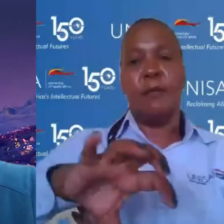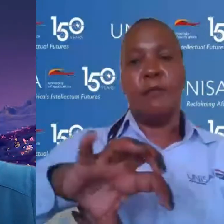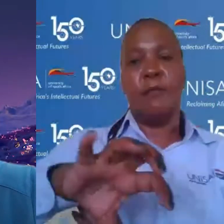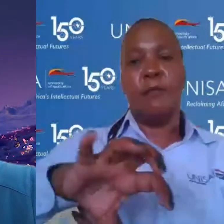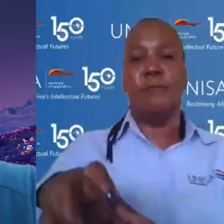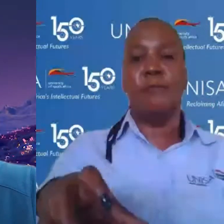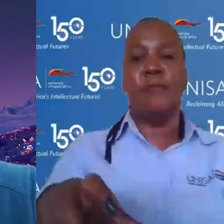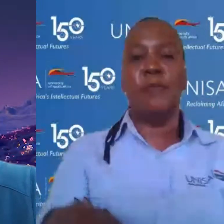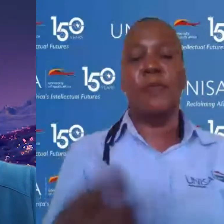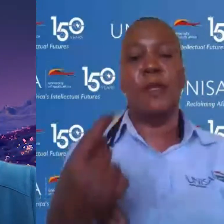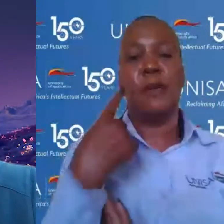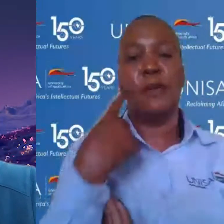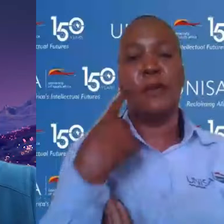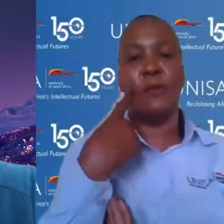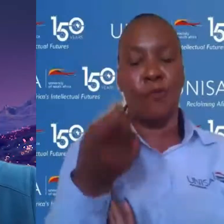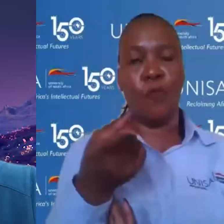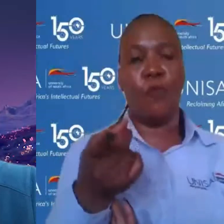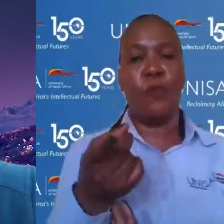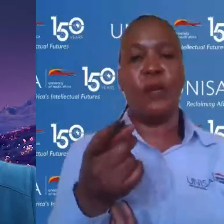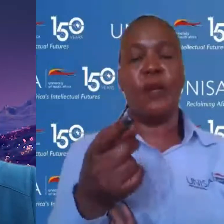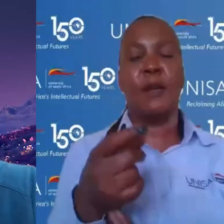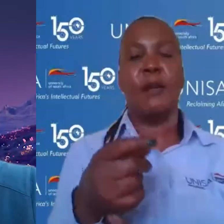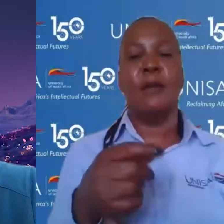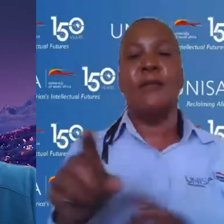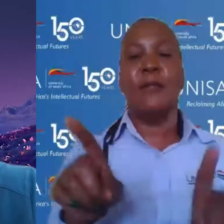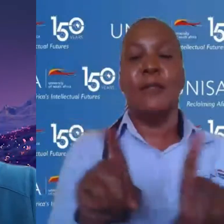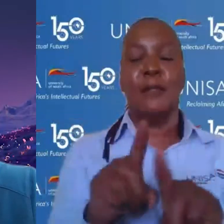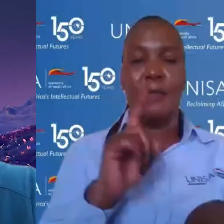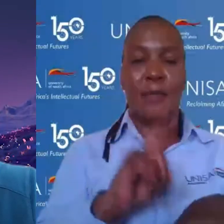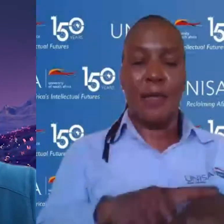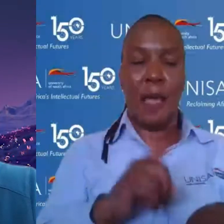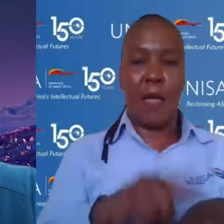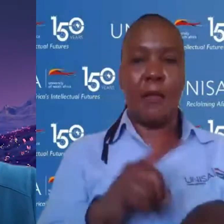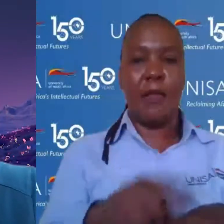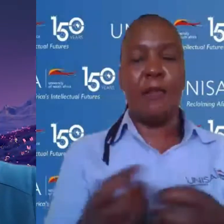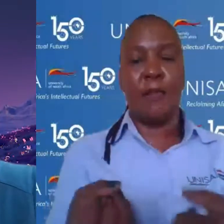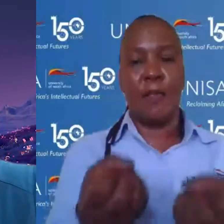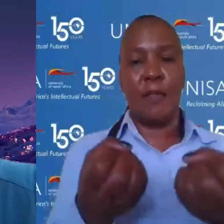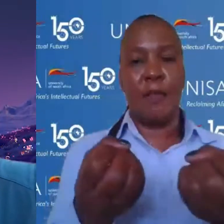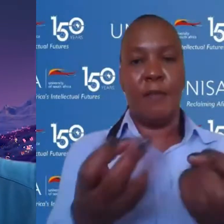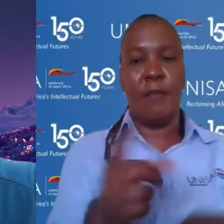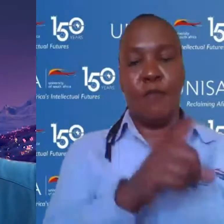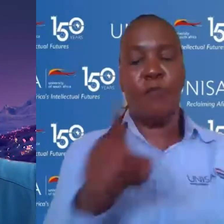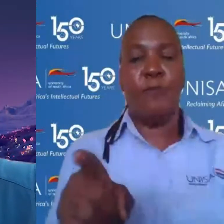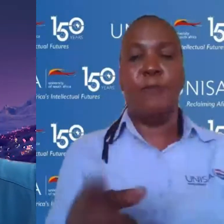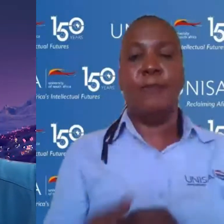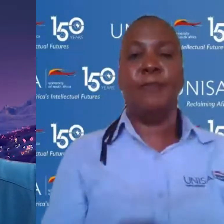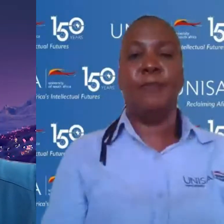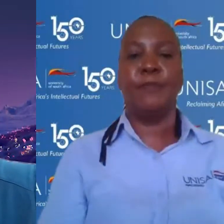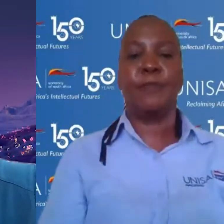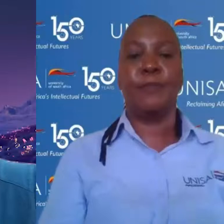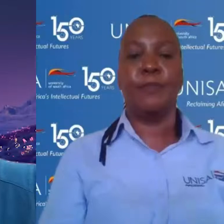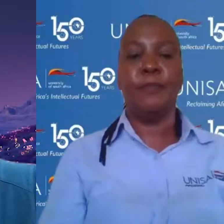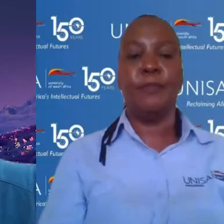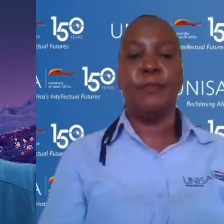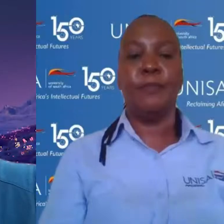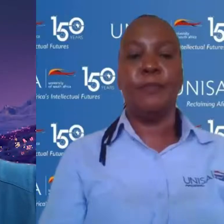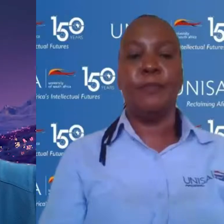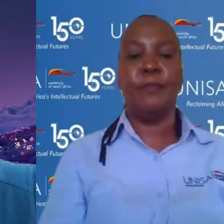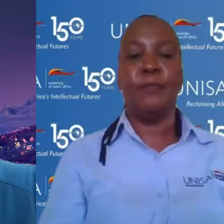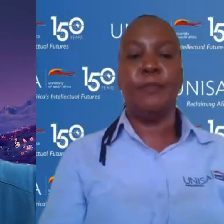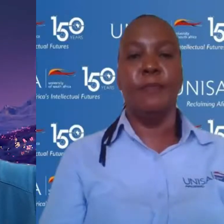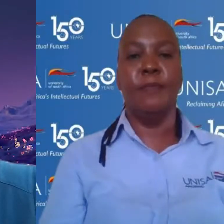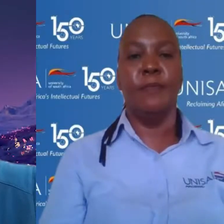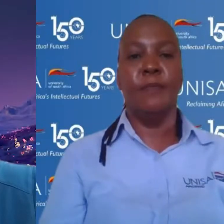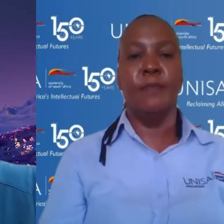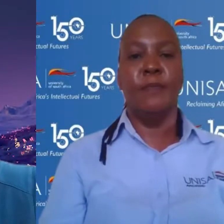center tomorrow at the time that is scheduled for that session. I've received mobile data. Was it allocated